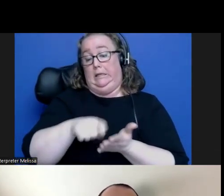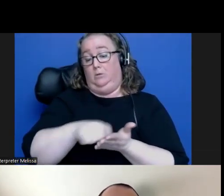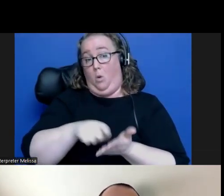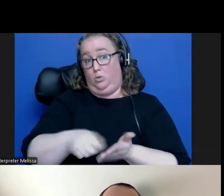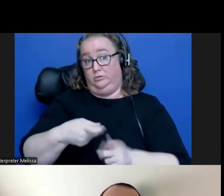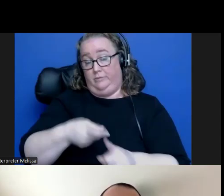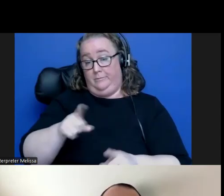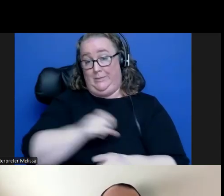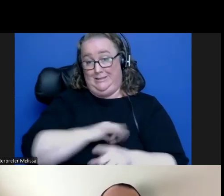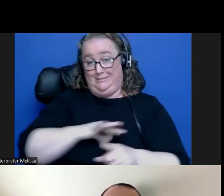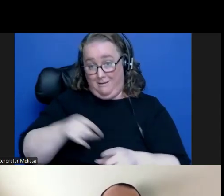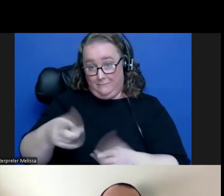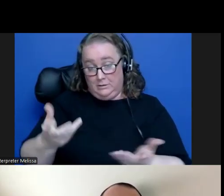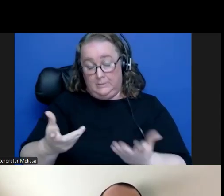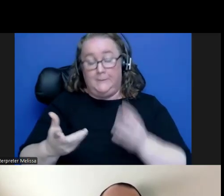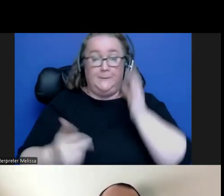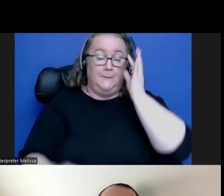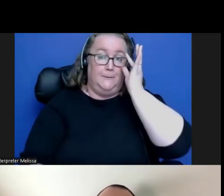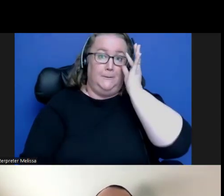all kinds.